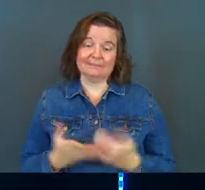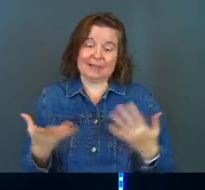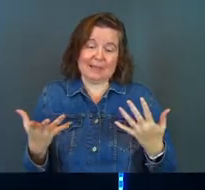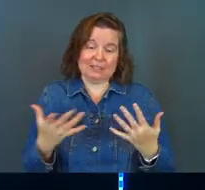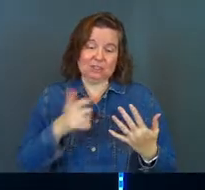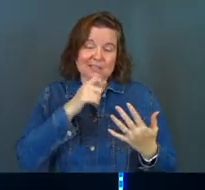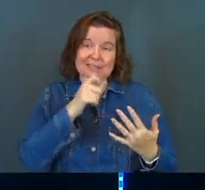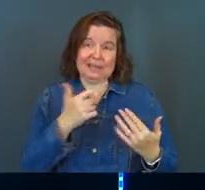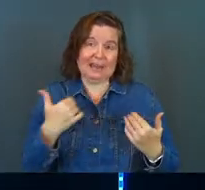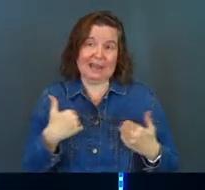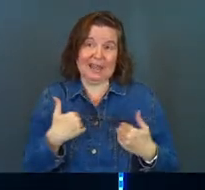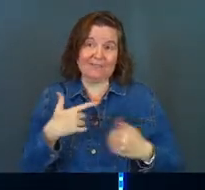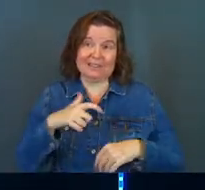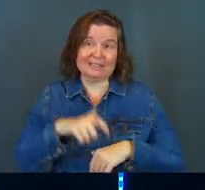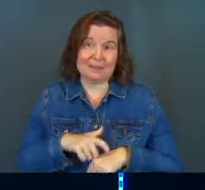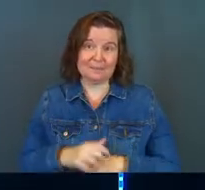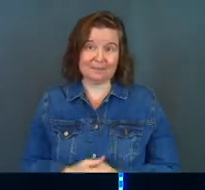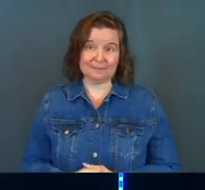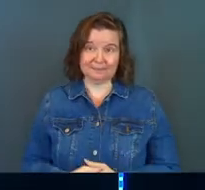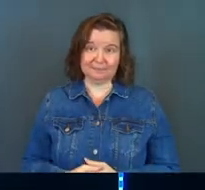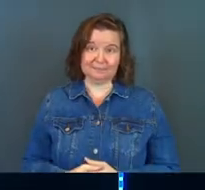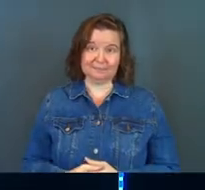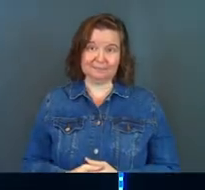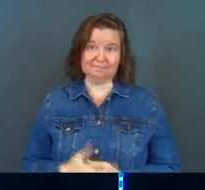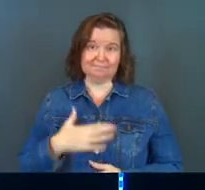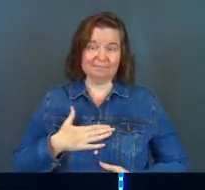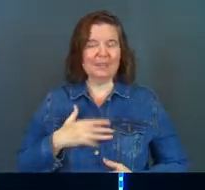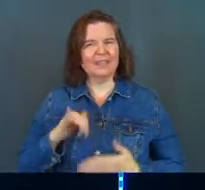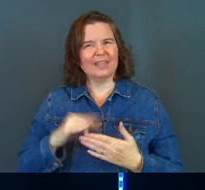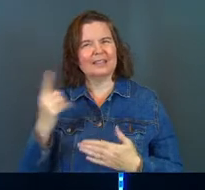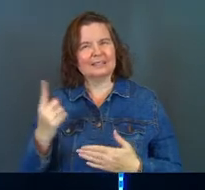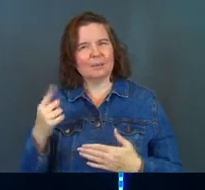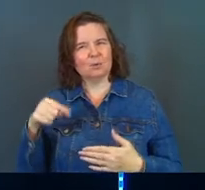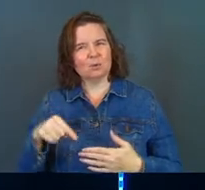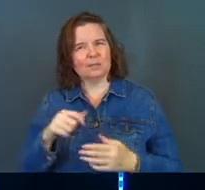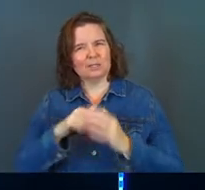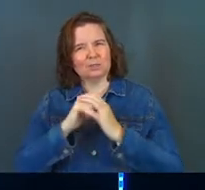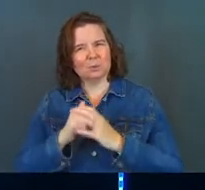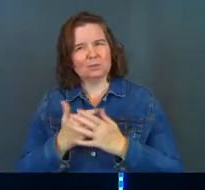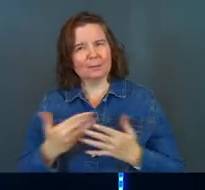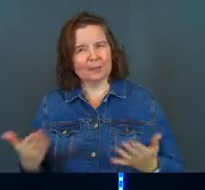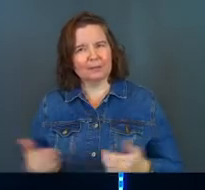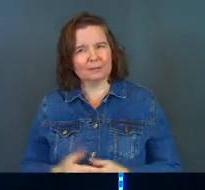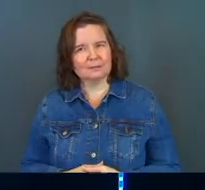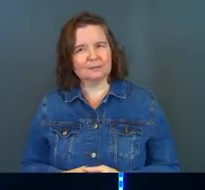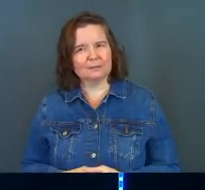Just not having the time. So that's something to this worship thing.